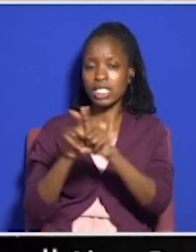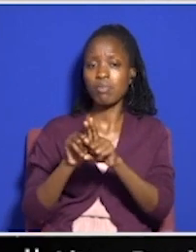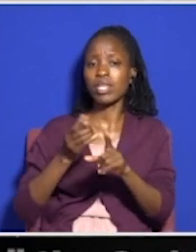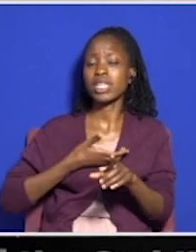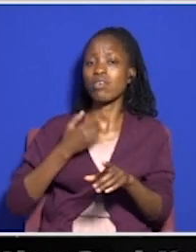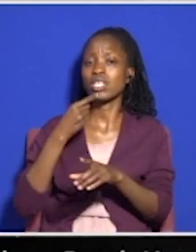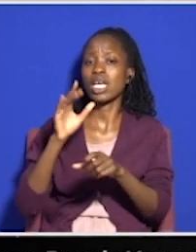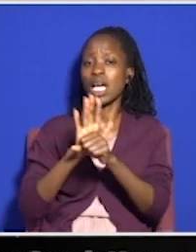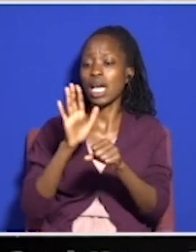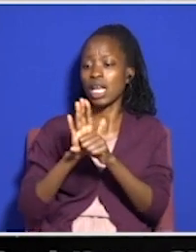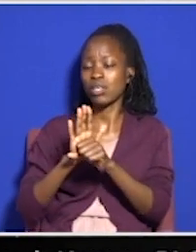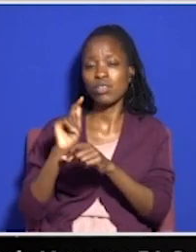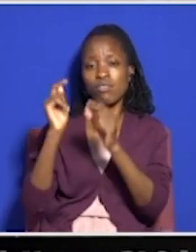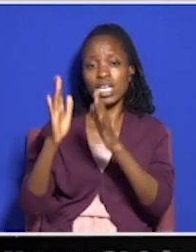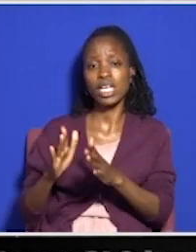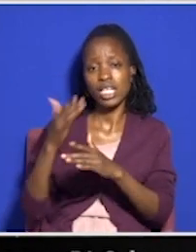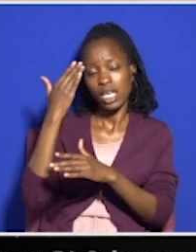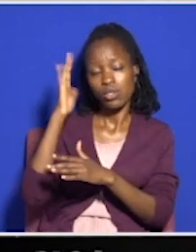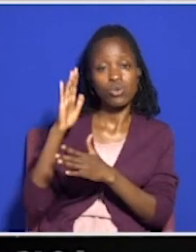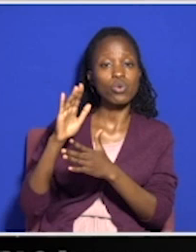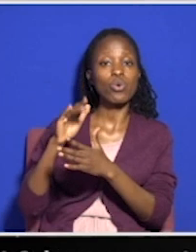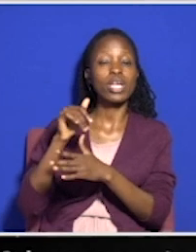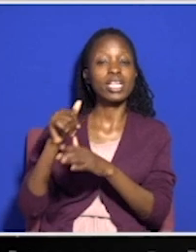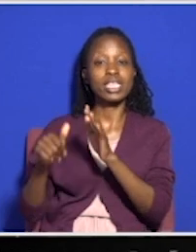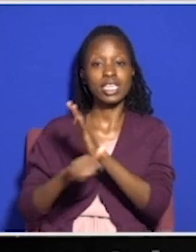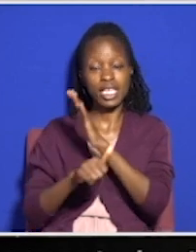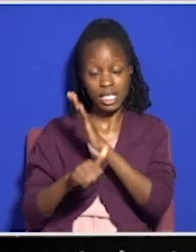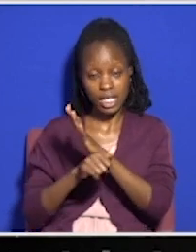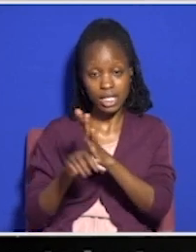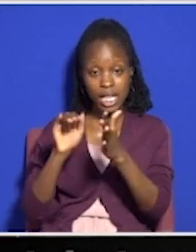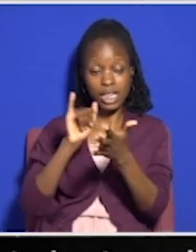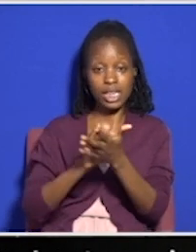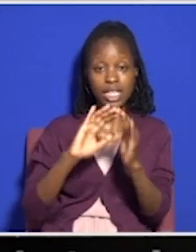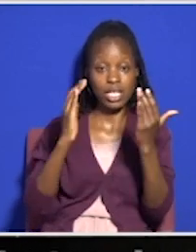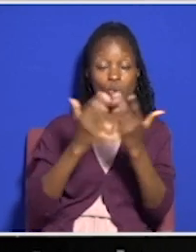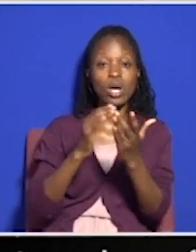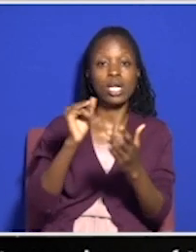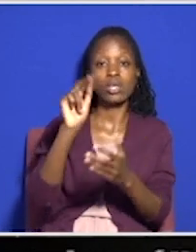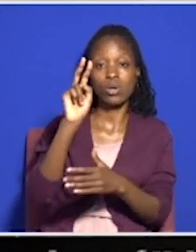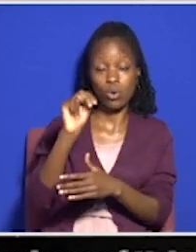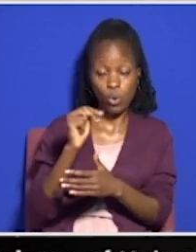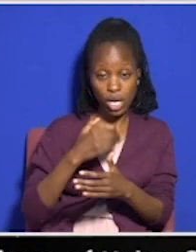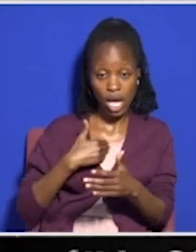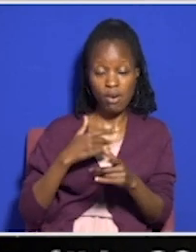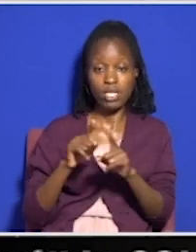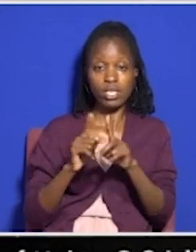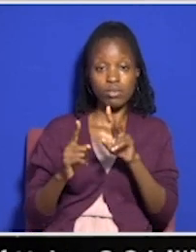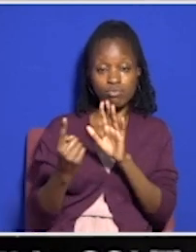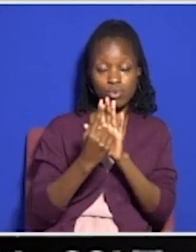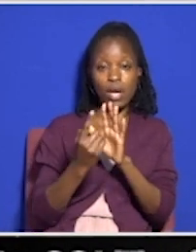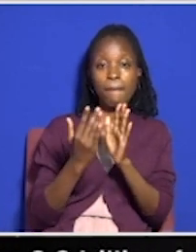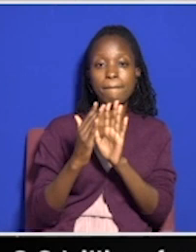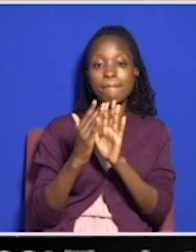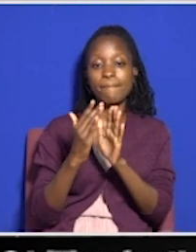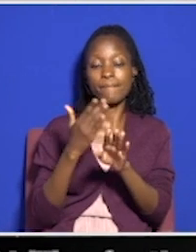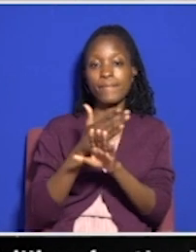Kenyans remain ignorant of the security threats brought about by the wild coin. While appearing before the Directorate of